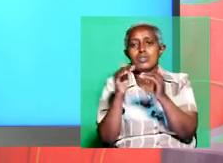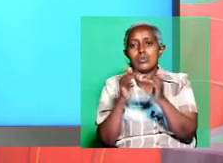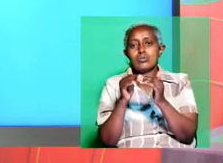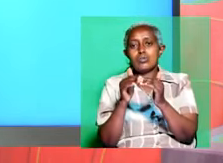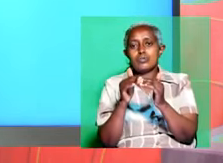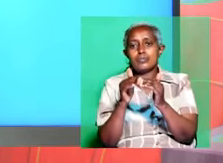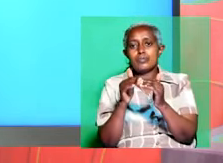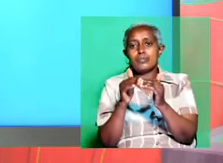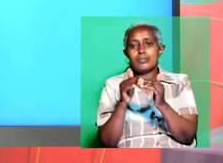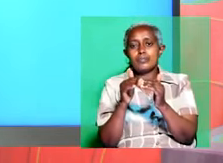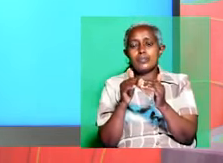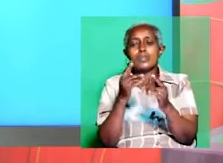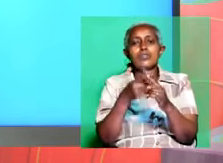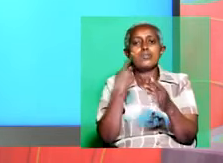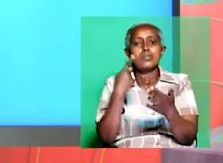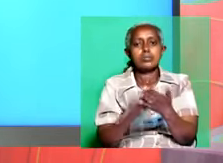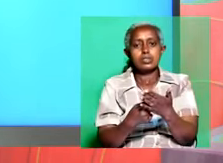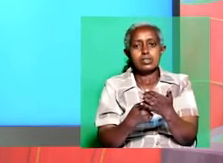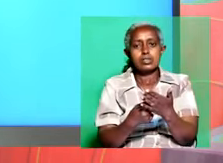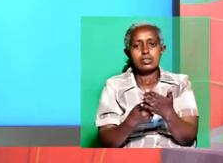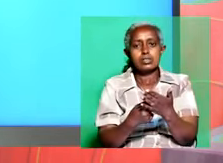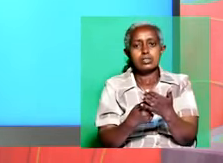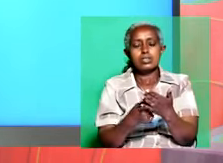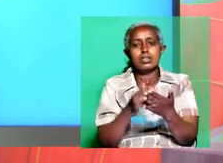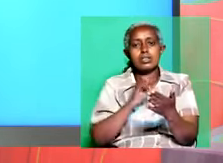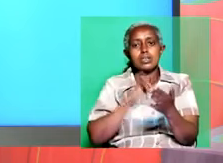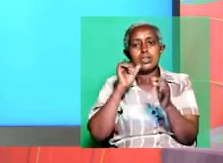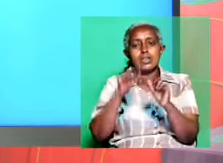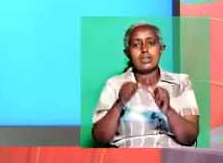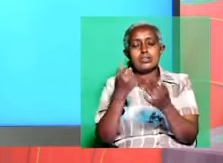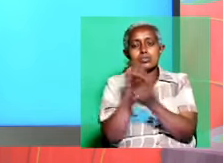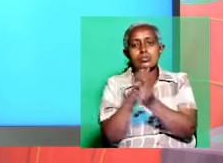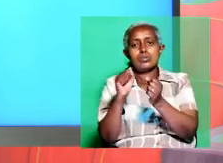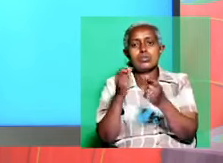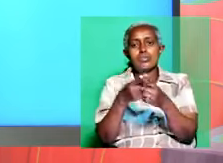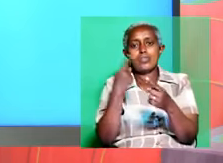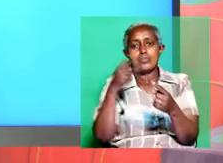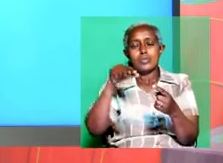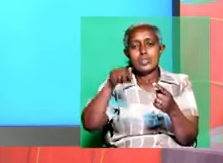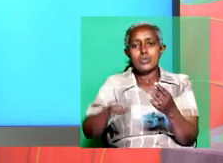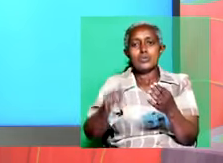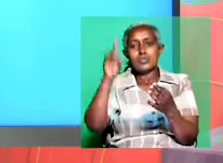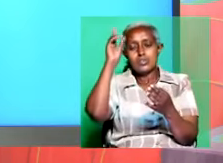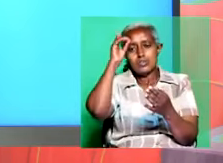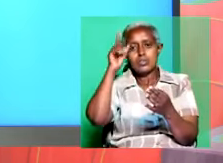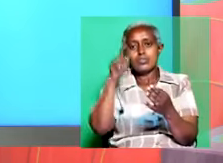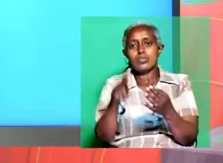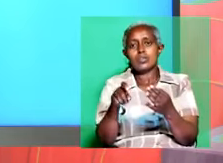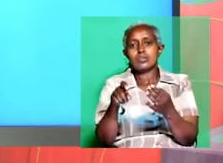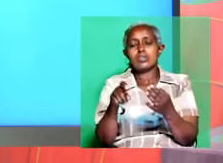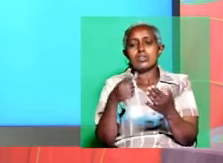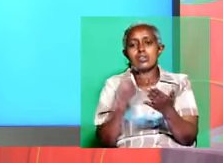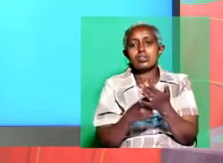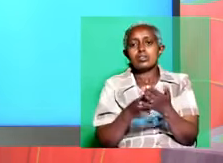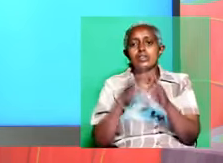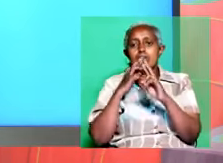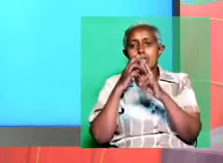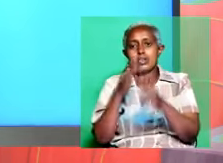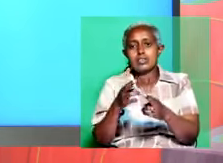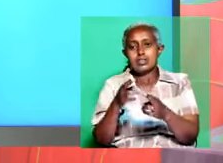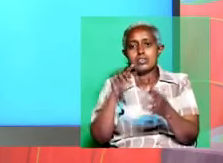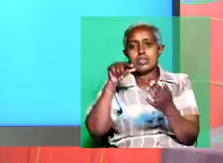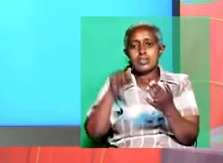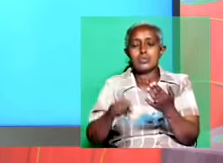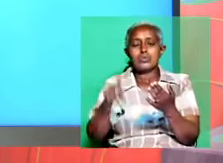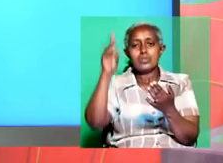to, from this I can solve for q derivative of x because we are seeking answer for